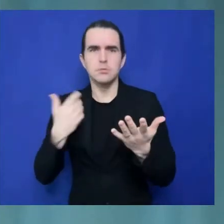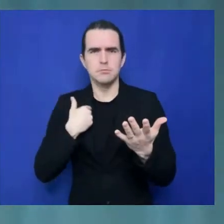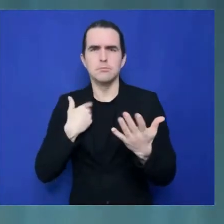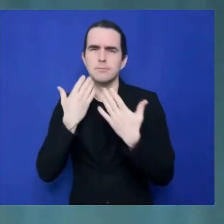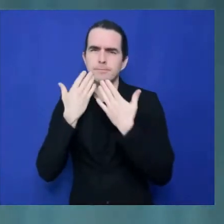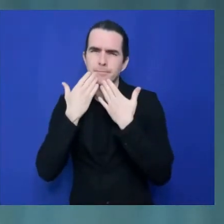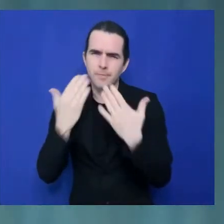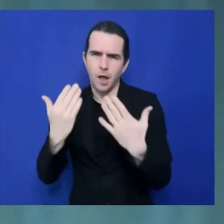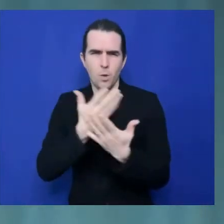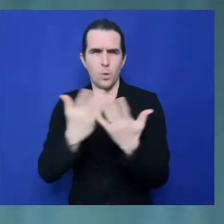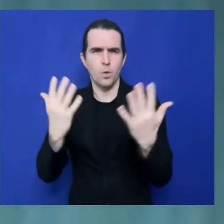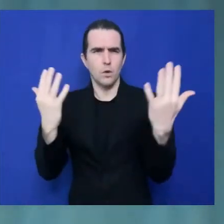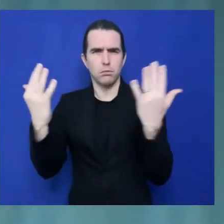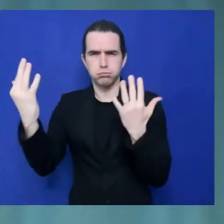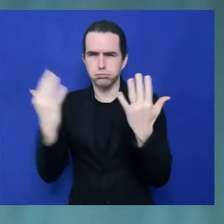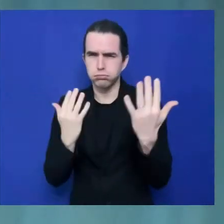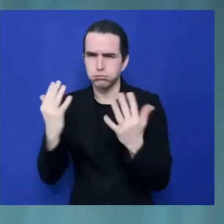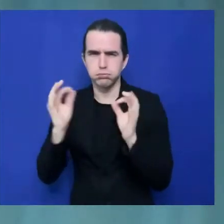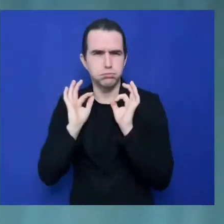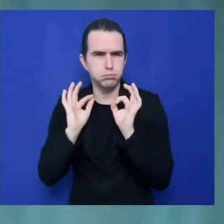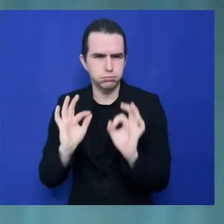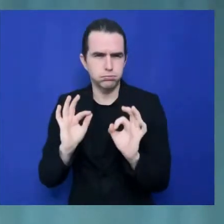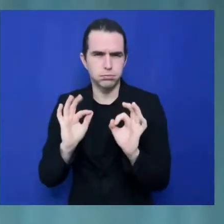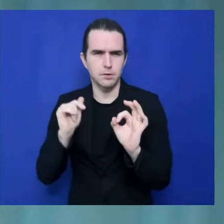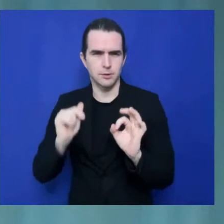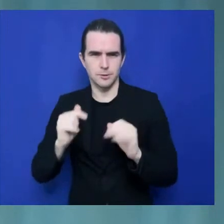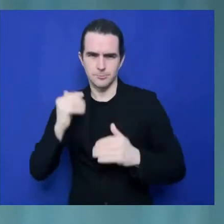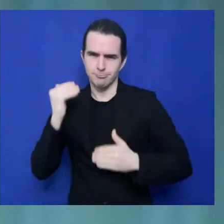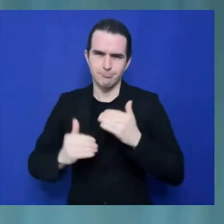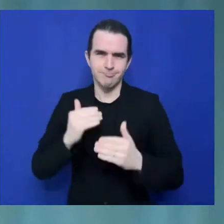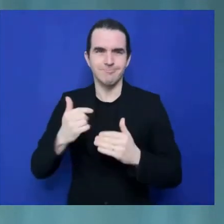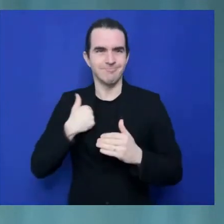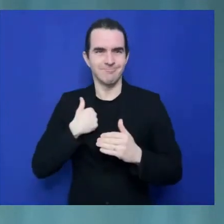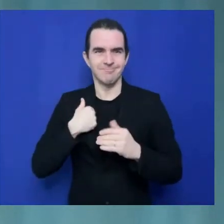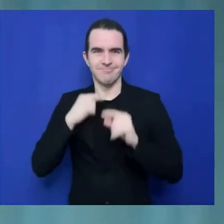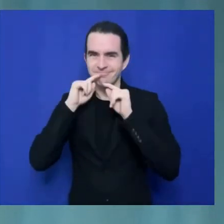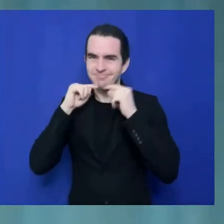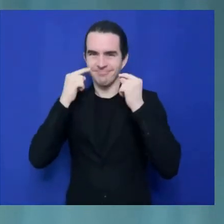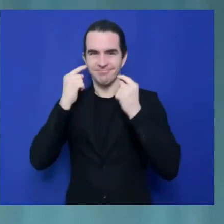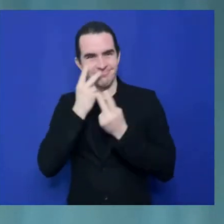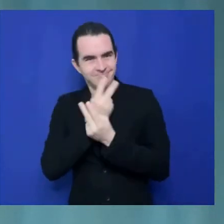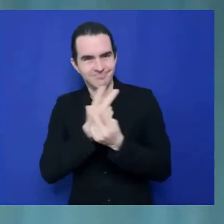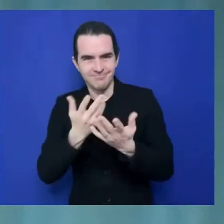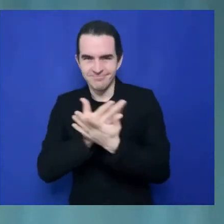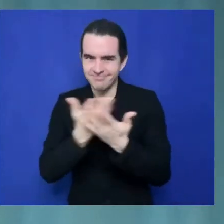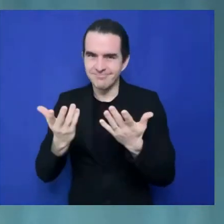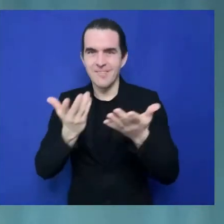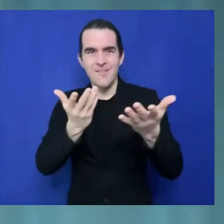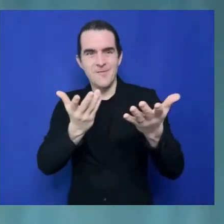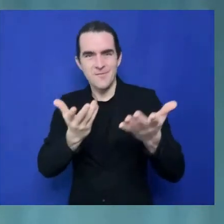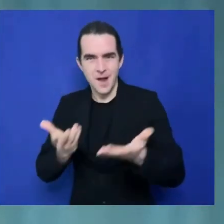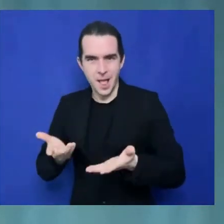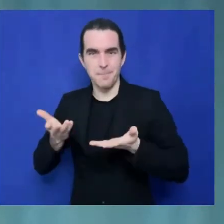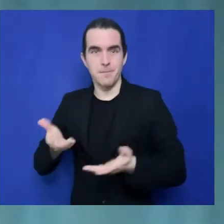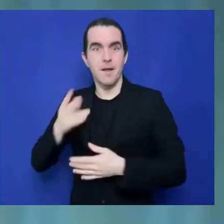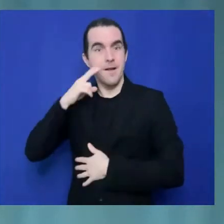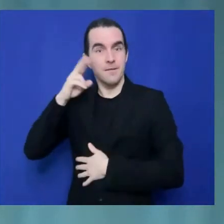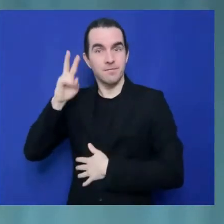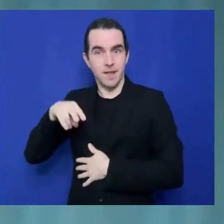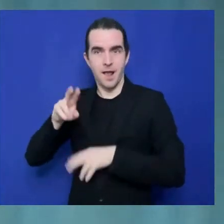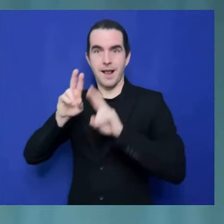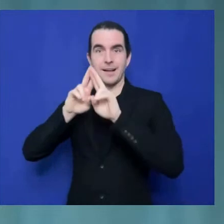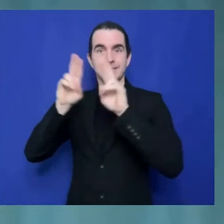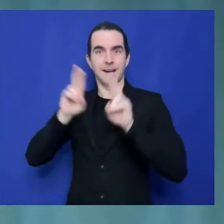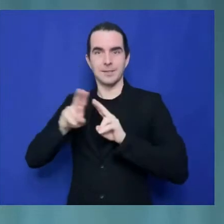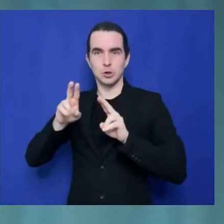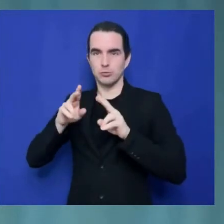again. Disability inclusion is a human rights issue, a health issue, a social and economic issue,